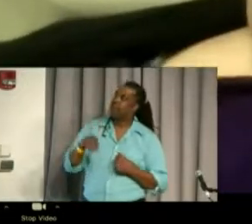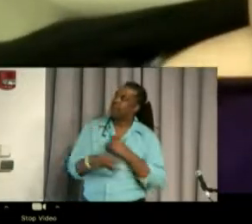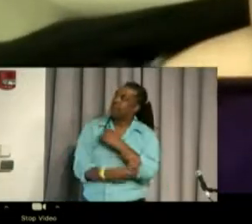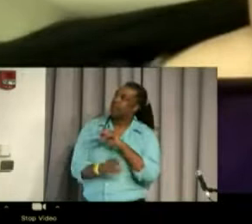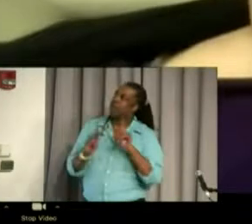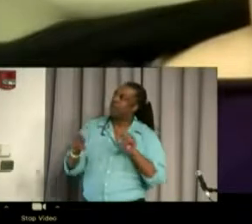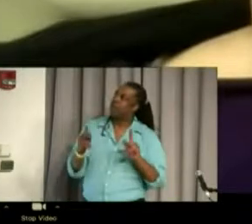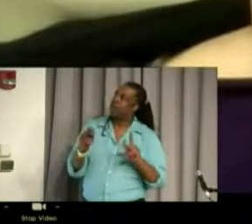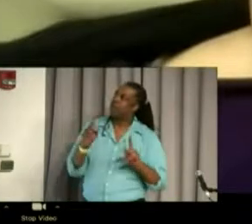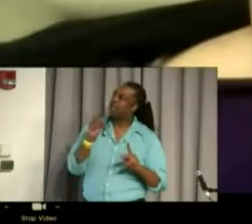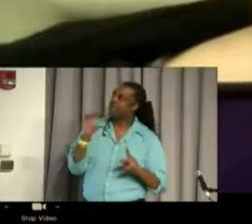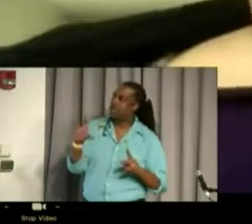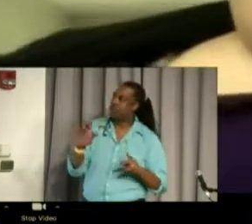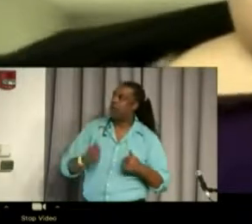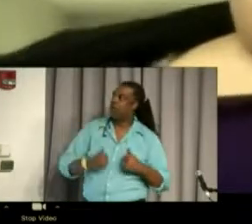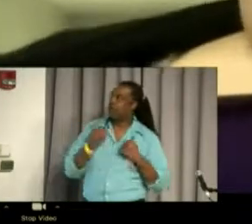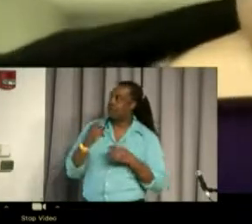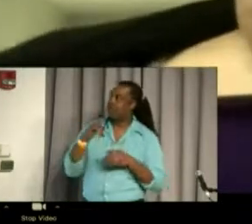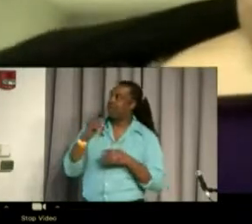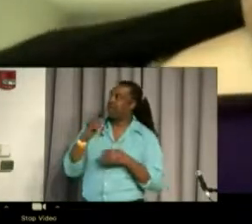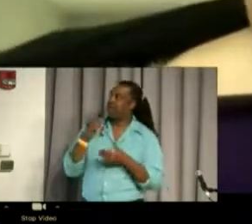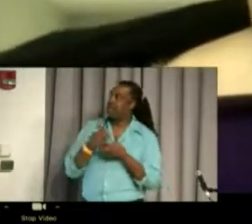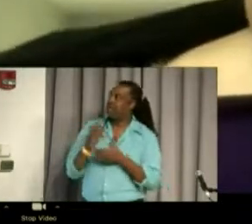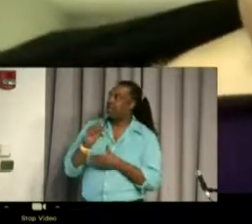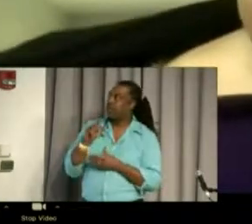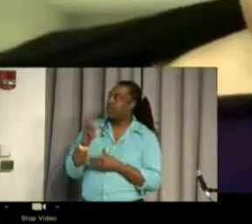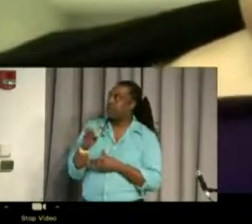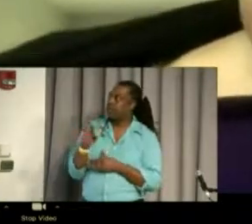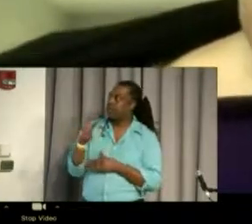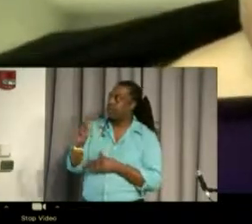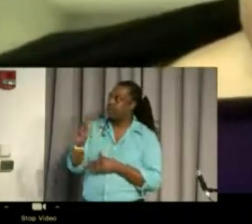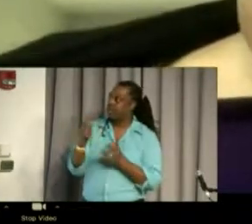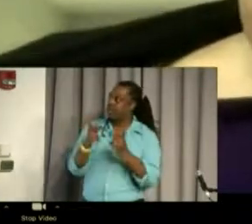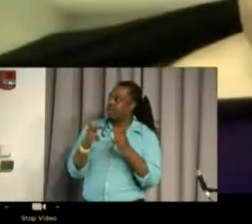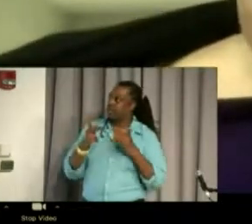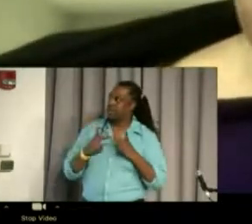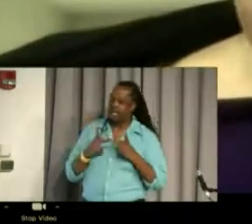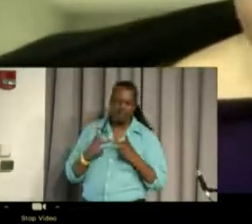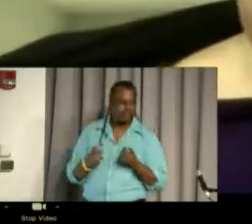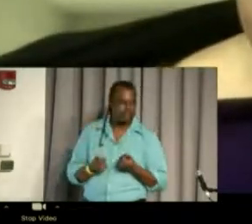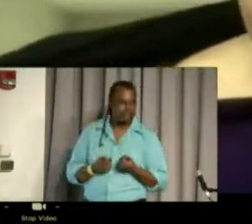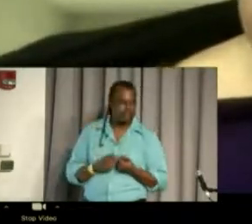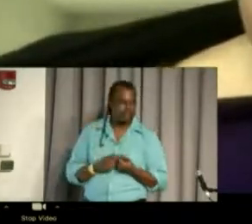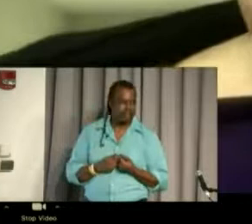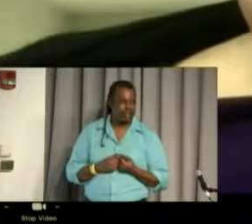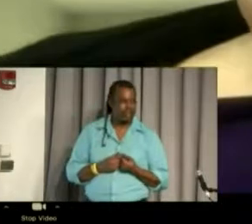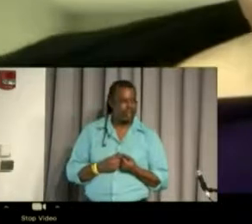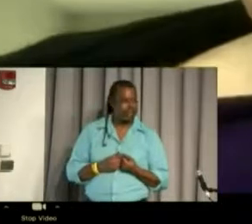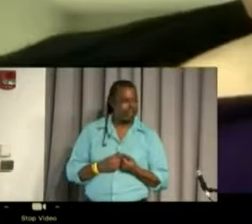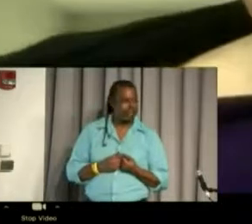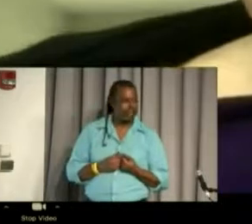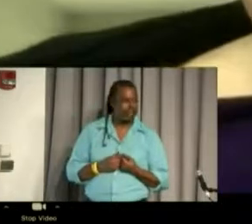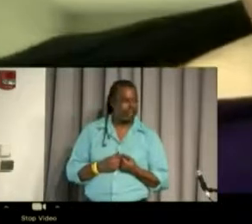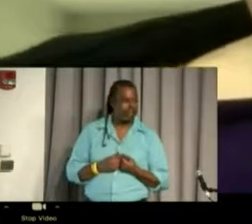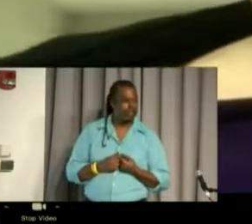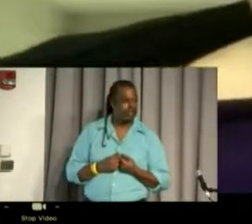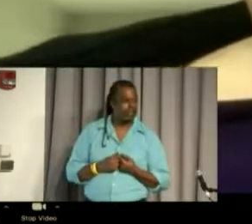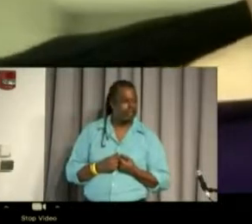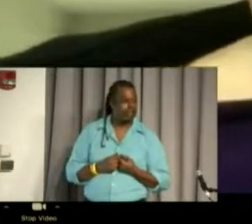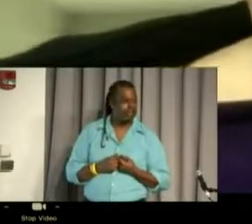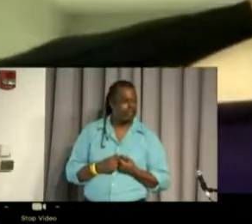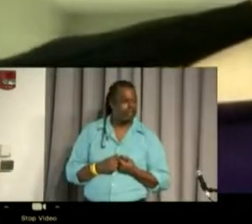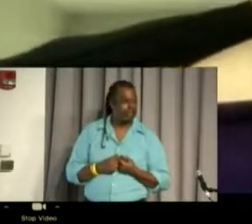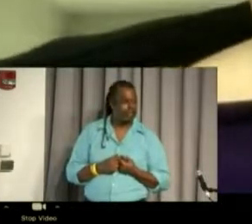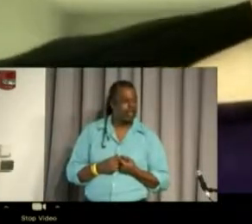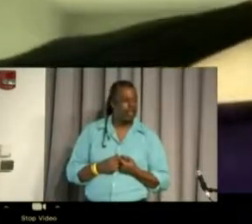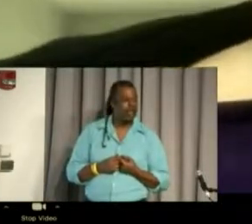So I point you in the direction of a joint study by the NAACP and the